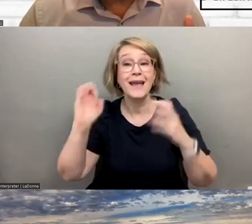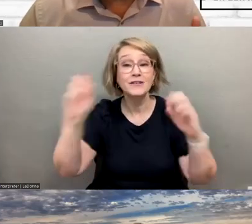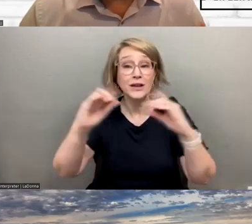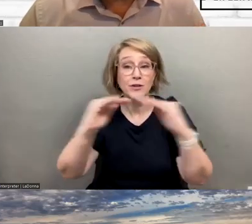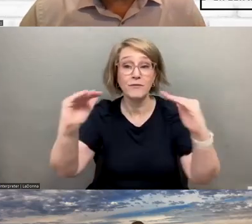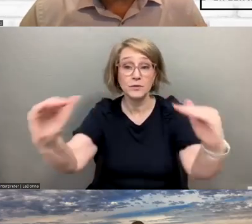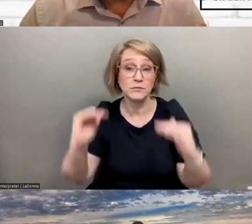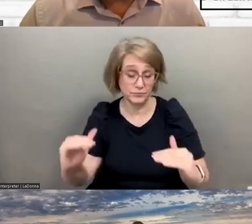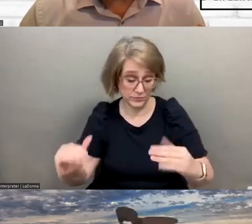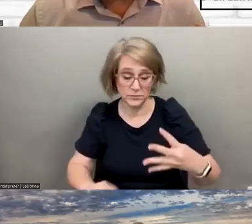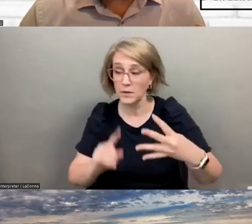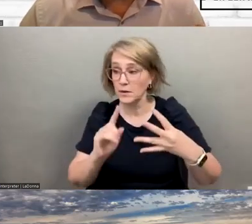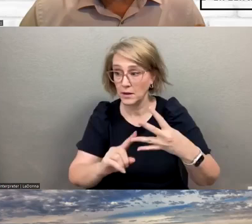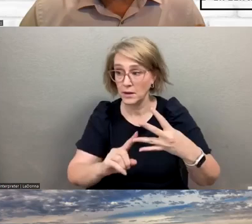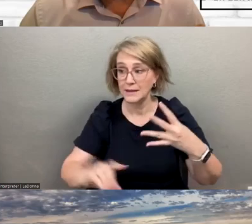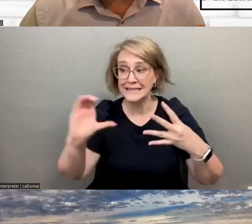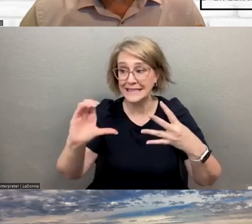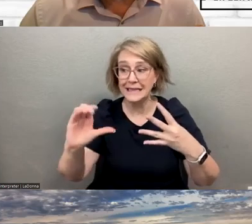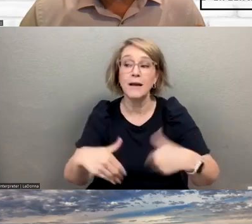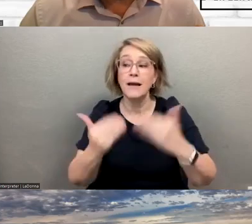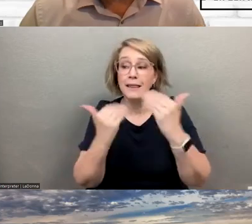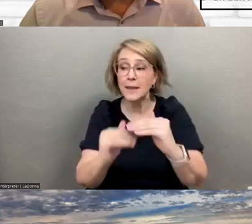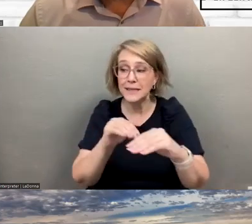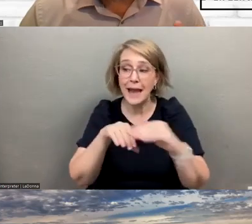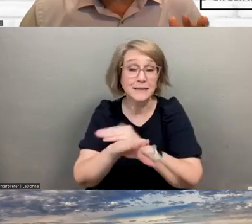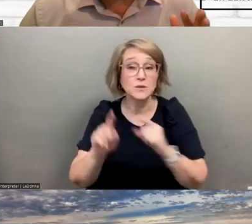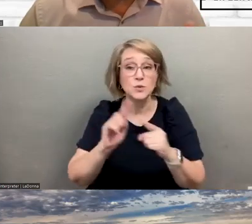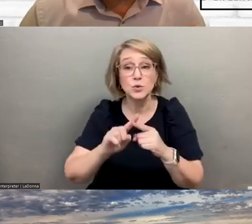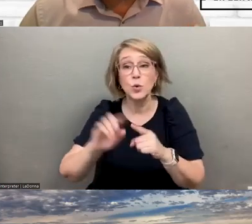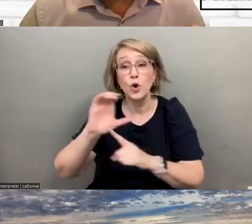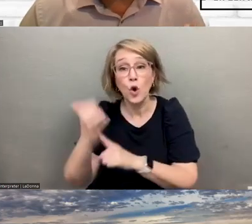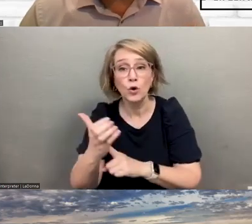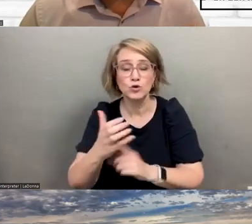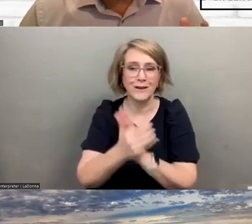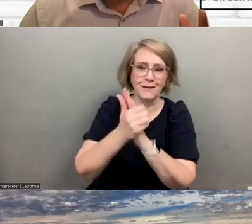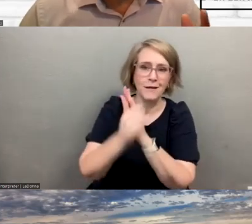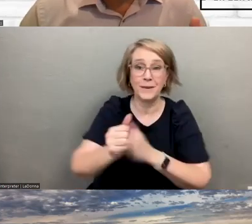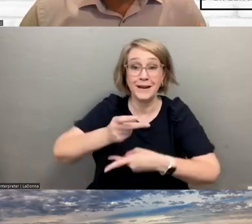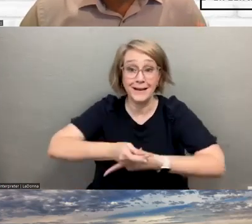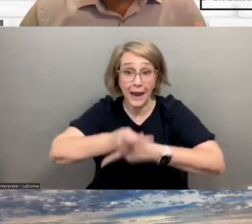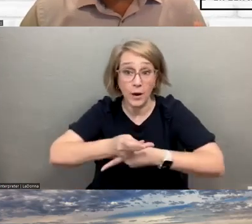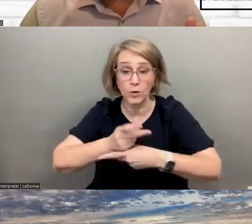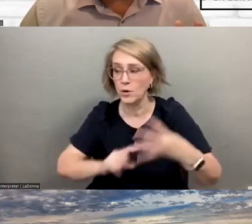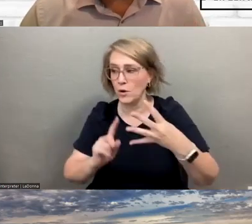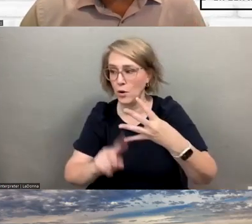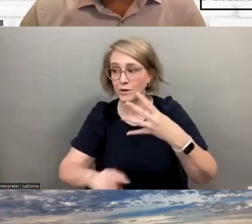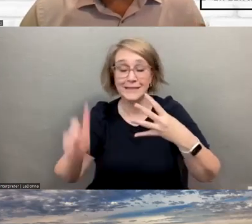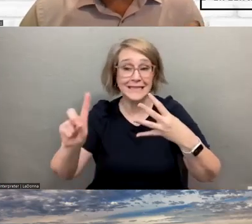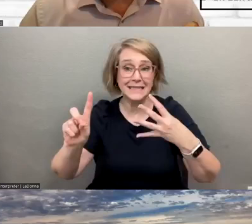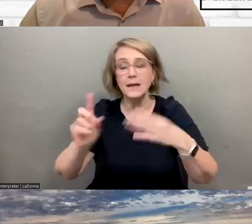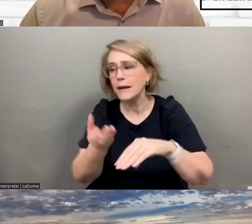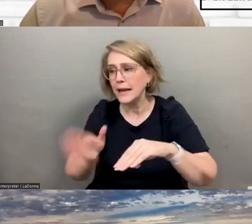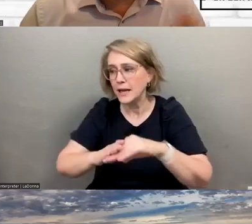care, or D, increased rates of substance use. And we're asking the audience, if you will, as your poll pops up on your